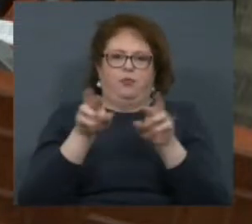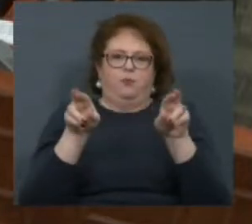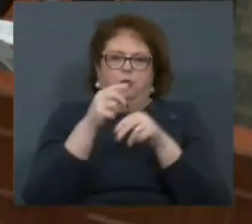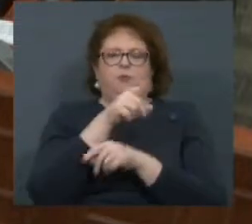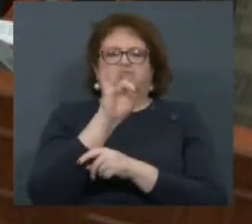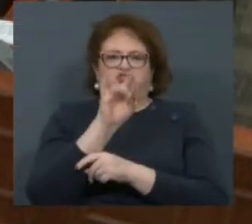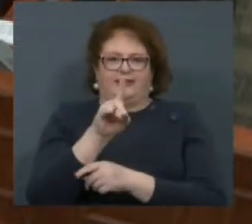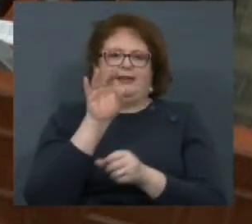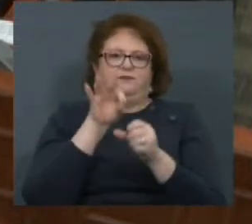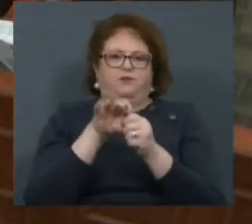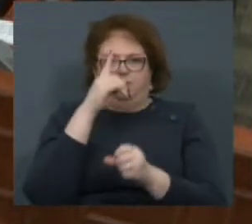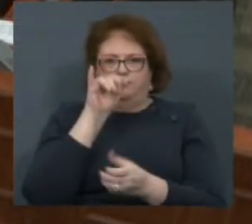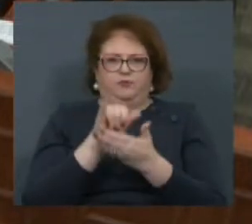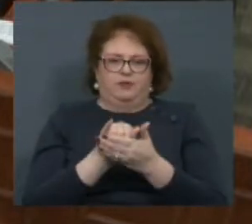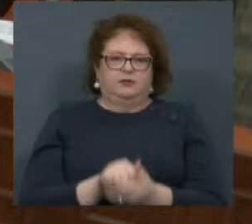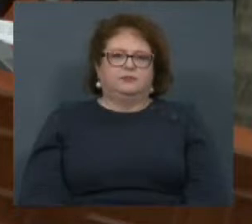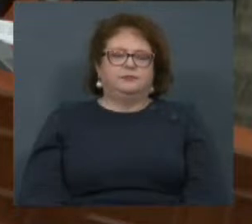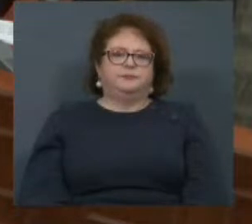sir.